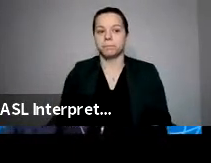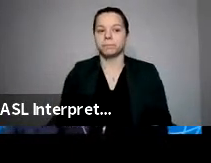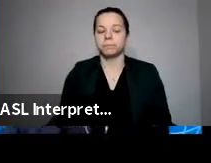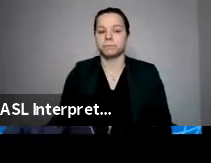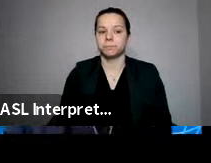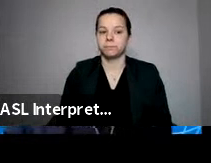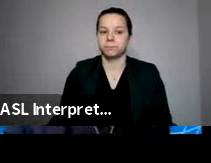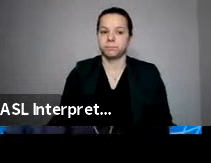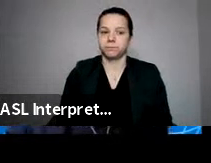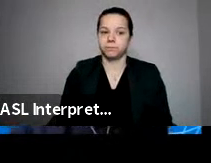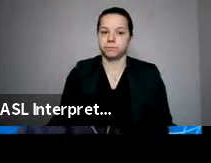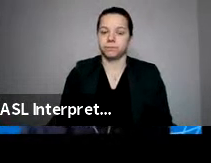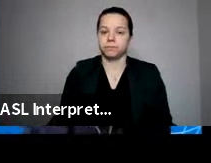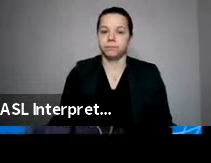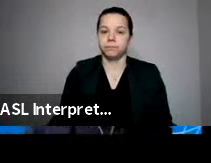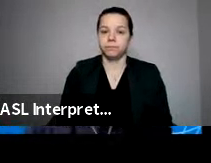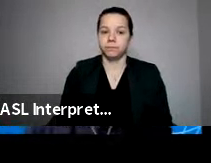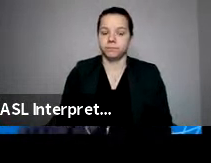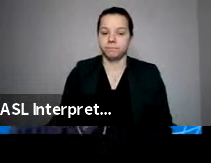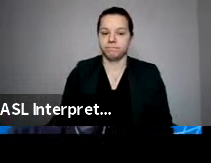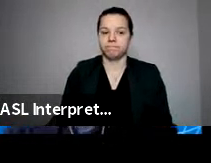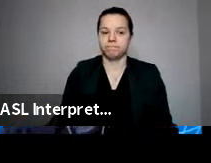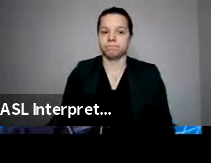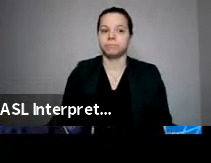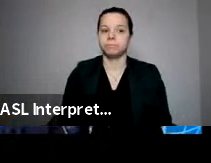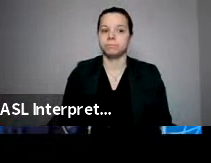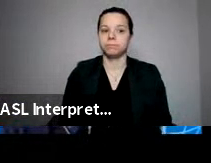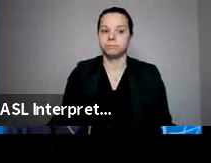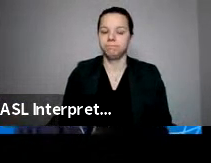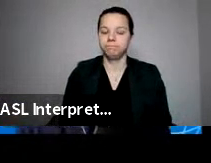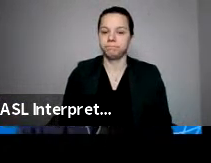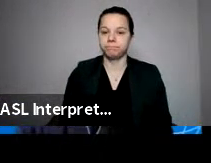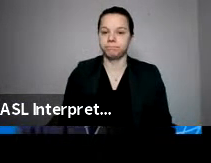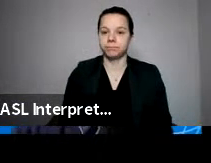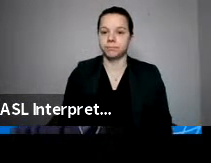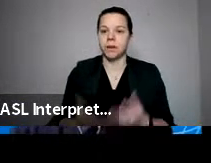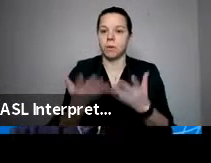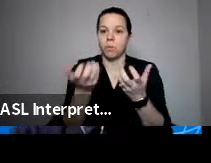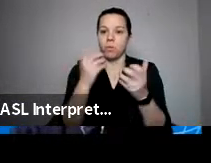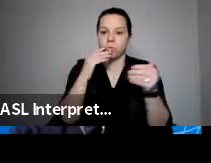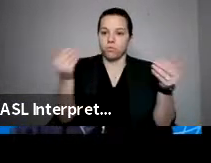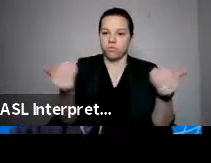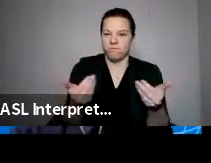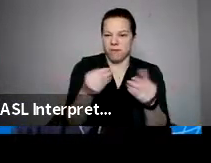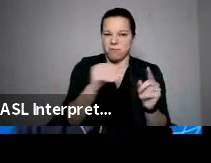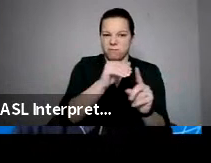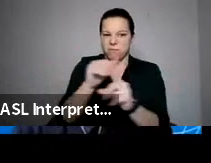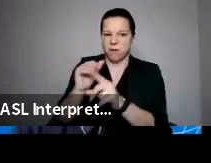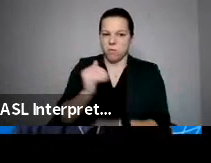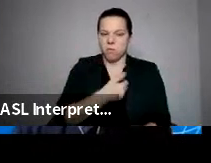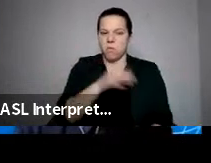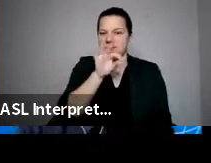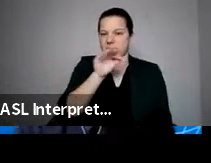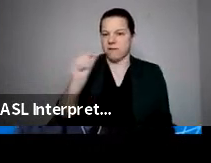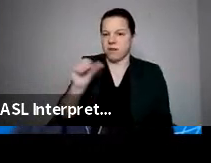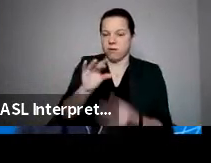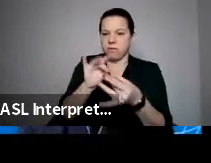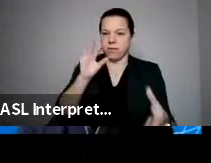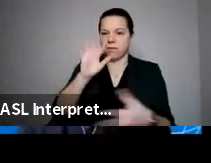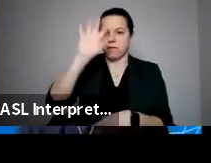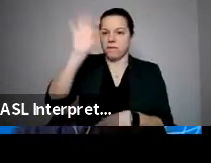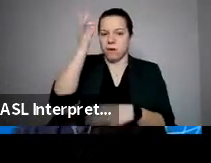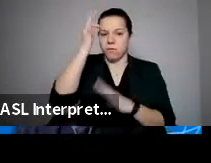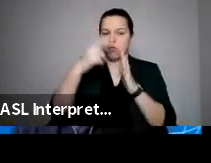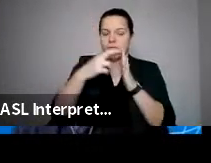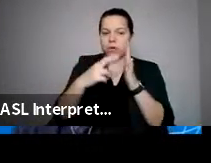So by way of introduction, and reminder, we, the FAA, released a Federal Register notice